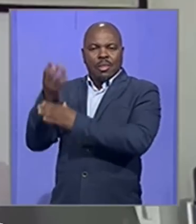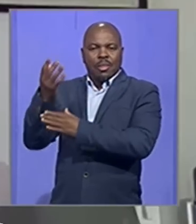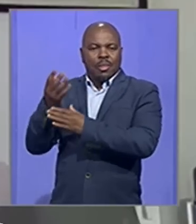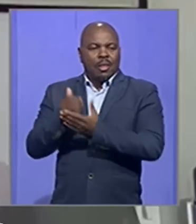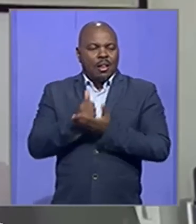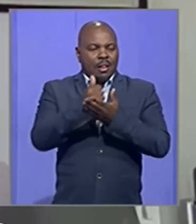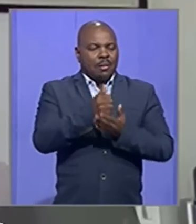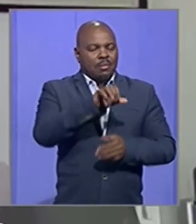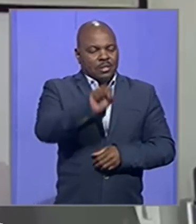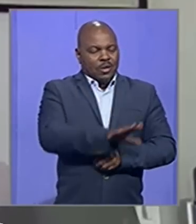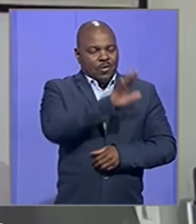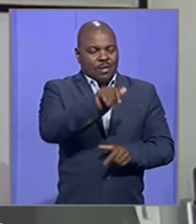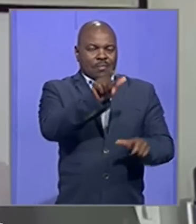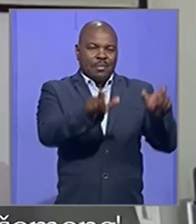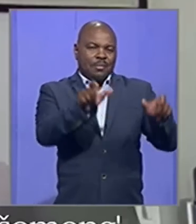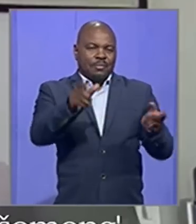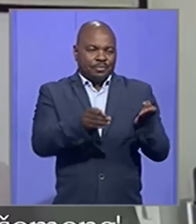the country.